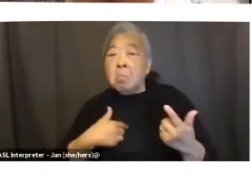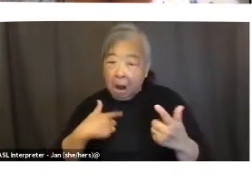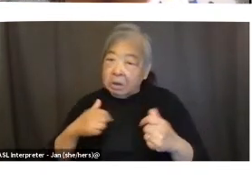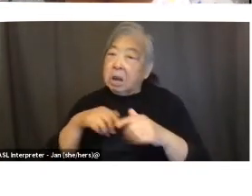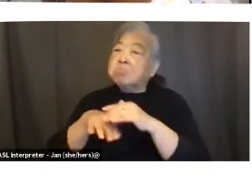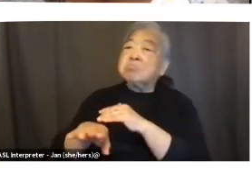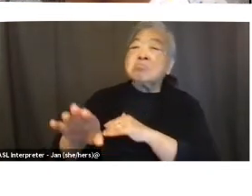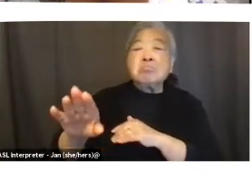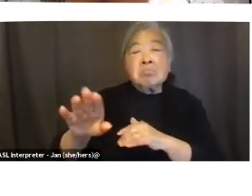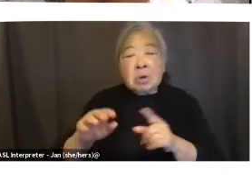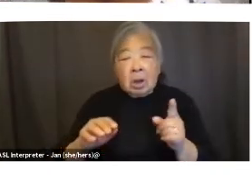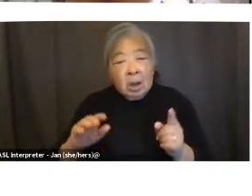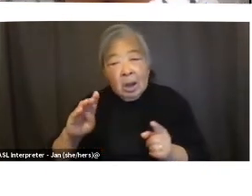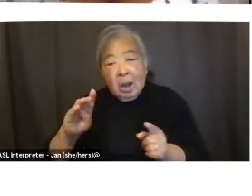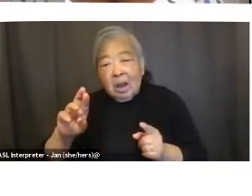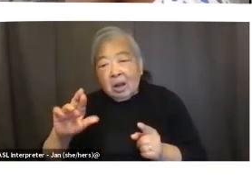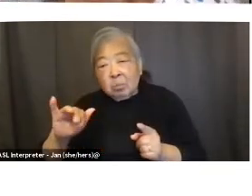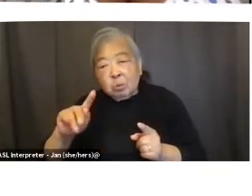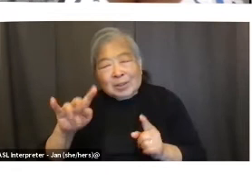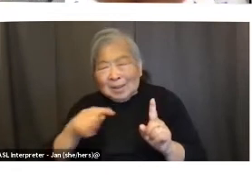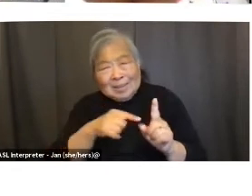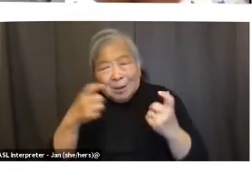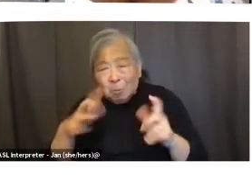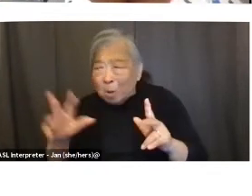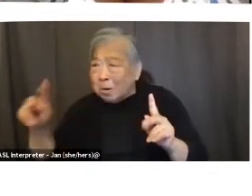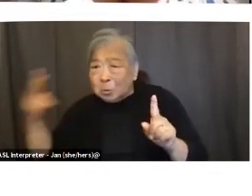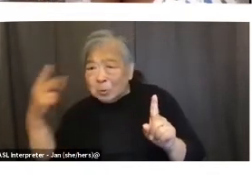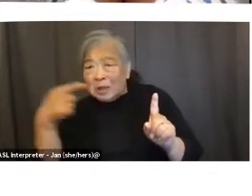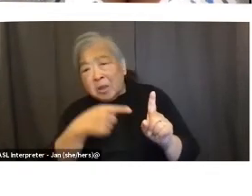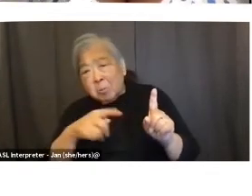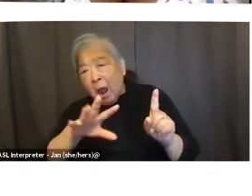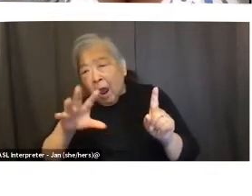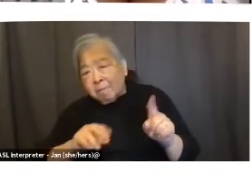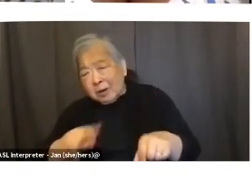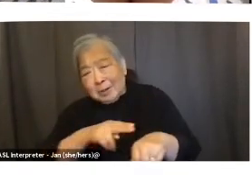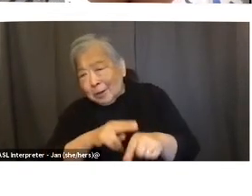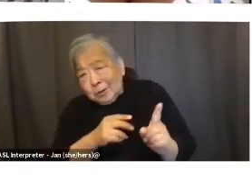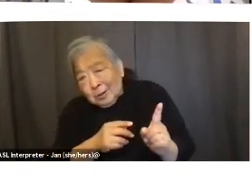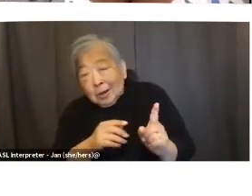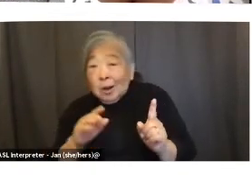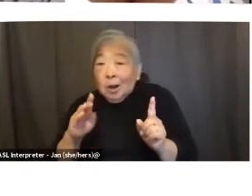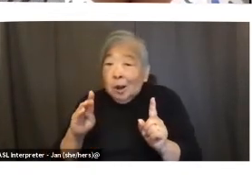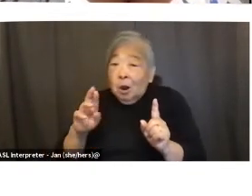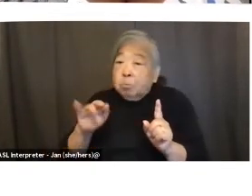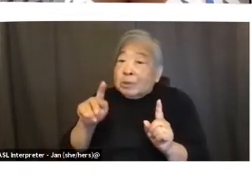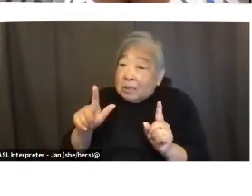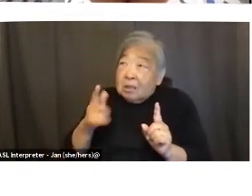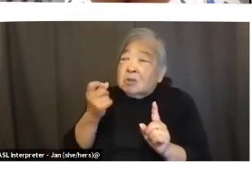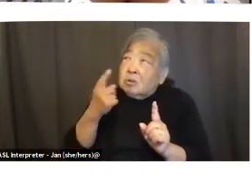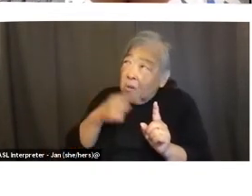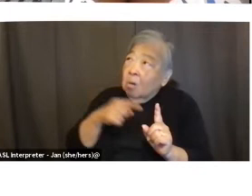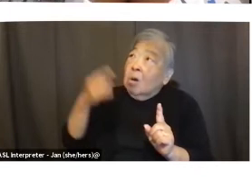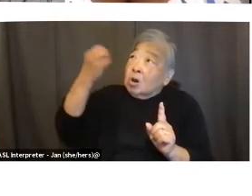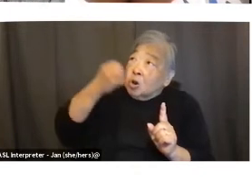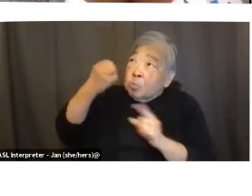why Brazil didn't want to be seen as an African nation on the world stage. Like Brazil understood that European countries had a